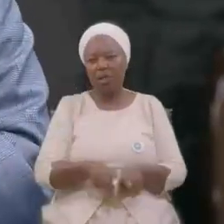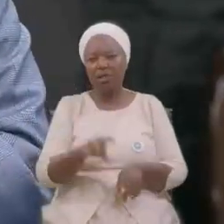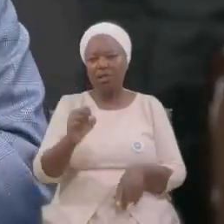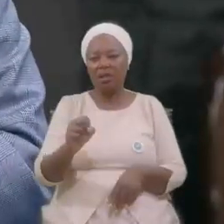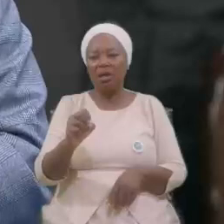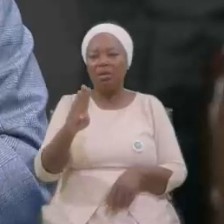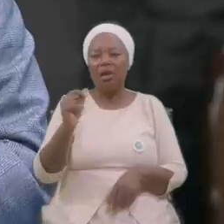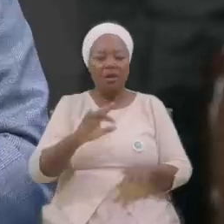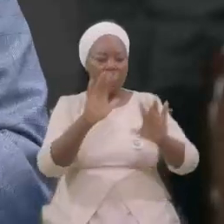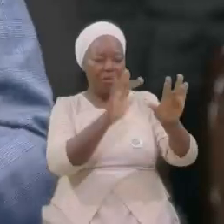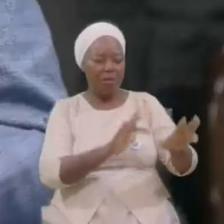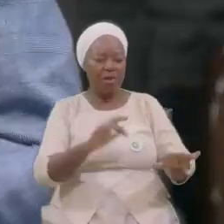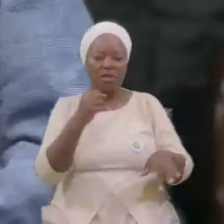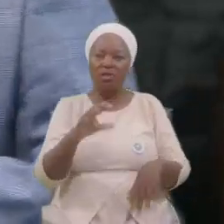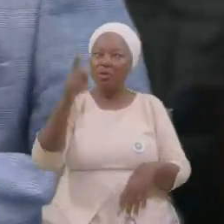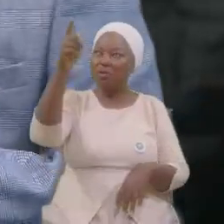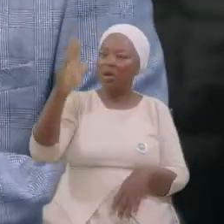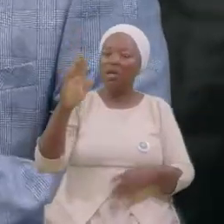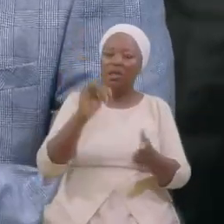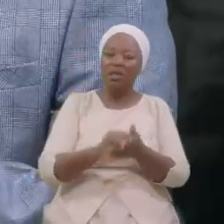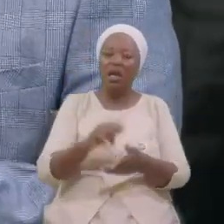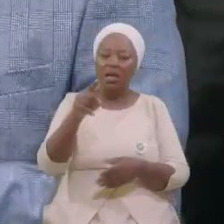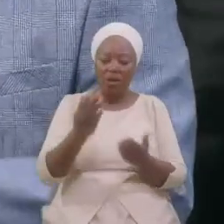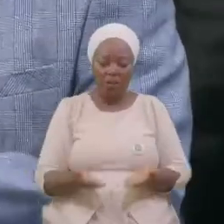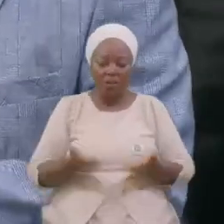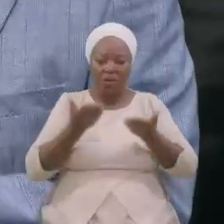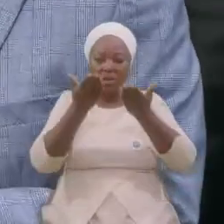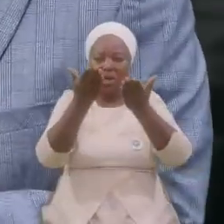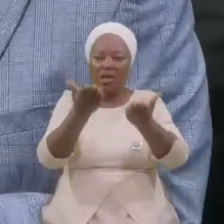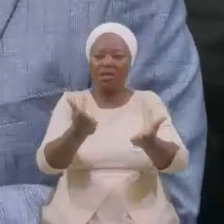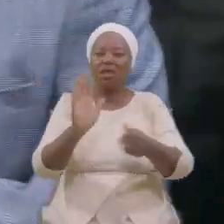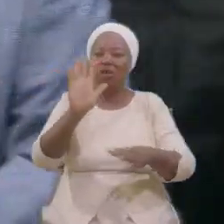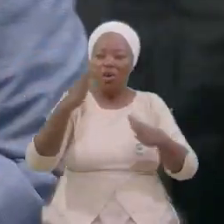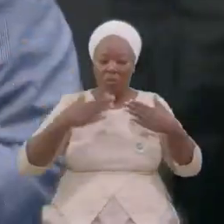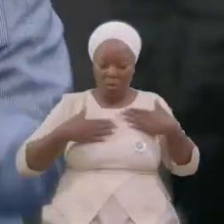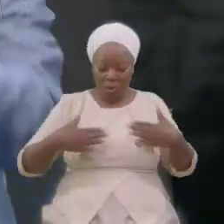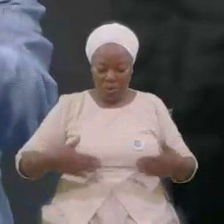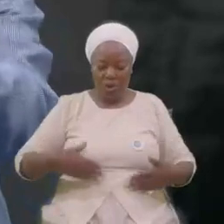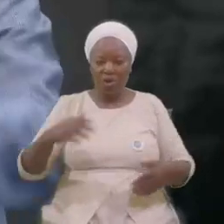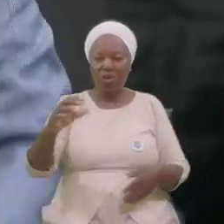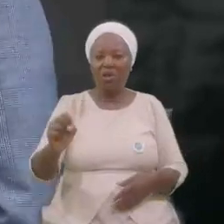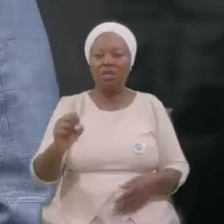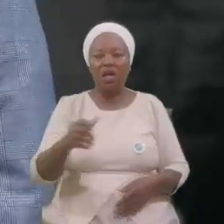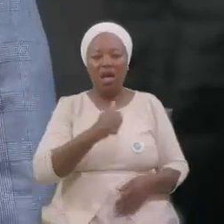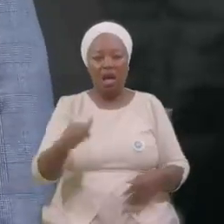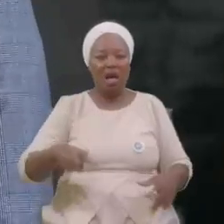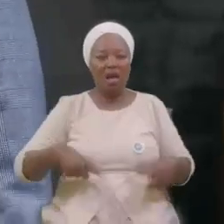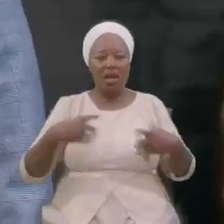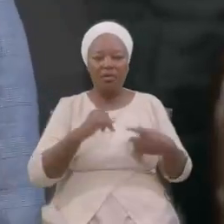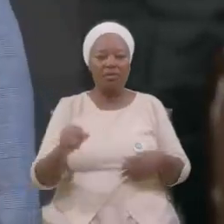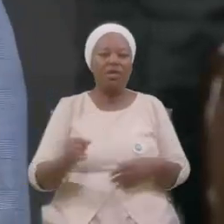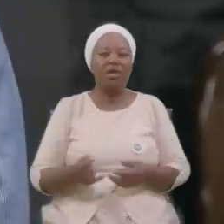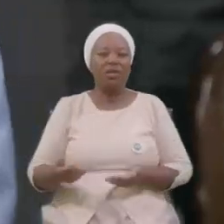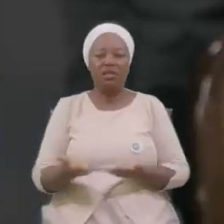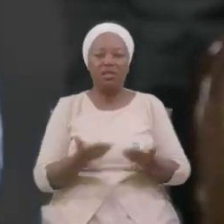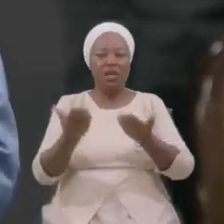of God, that ye present your bodies a living sacrifice,